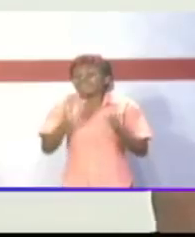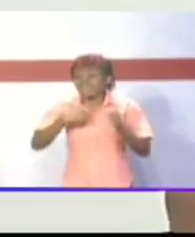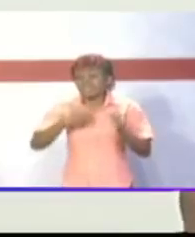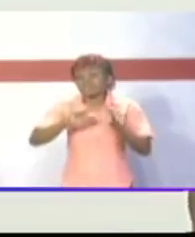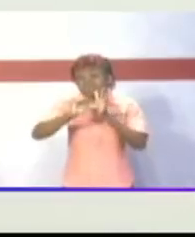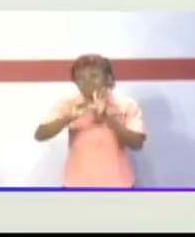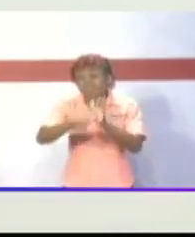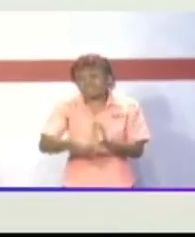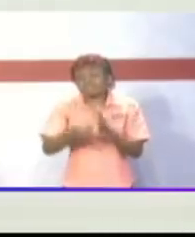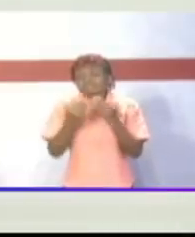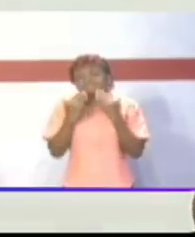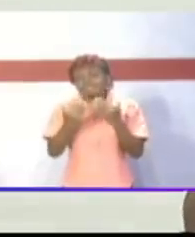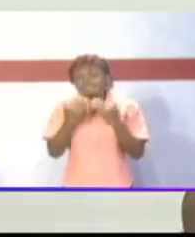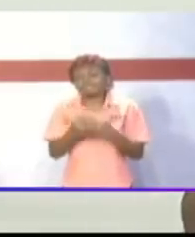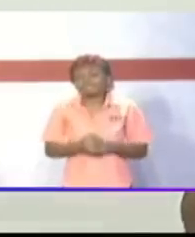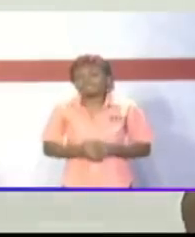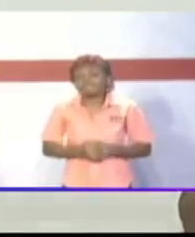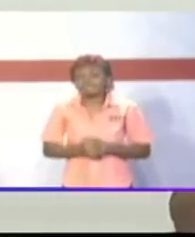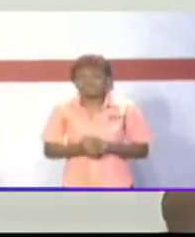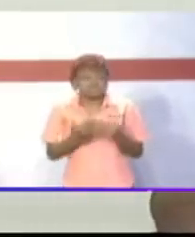ready for your question.